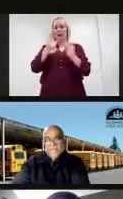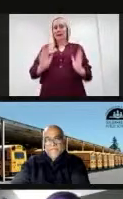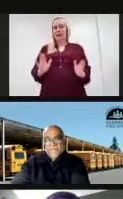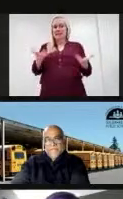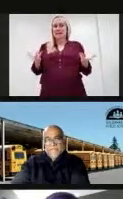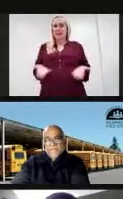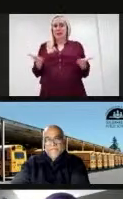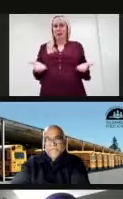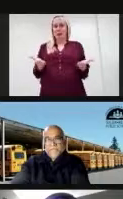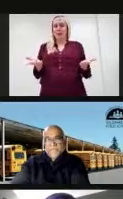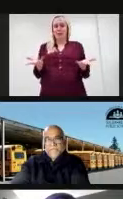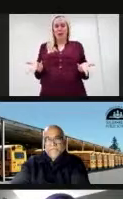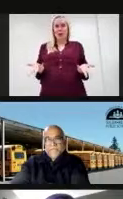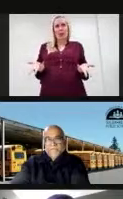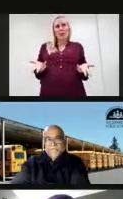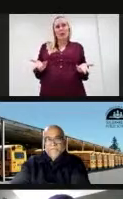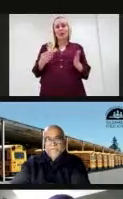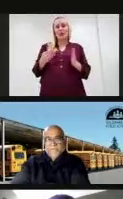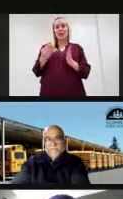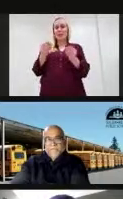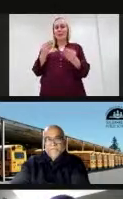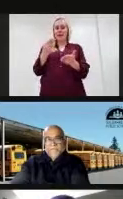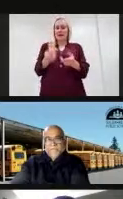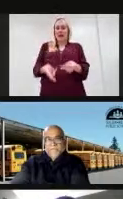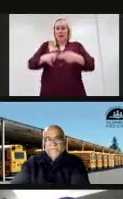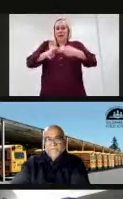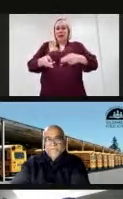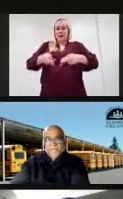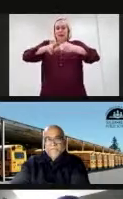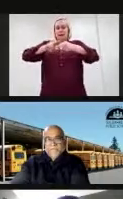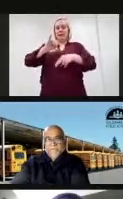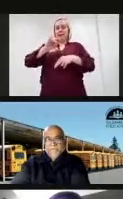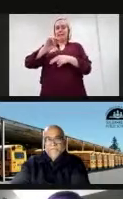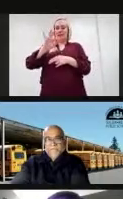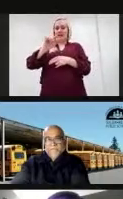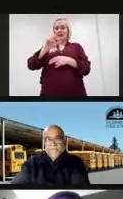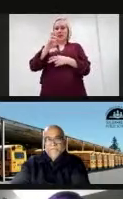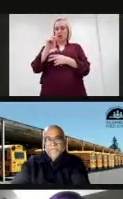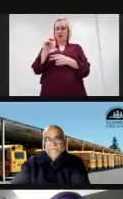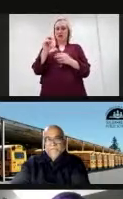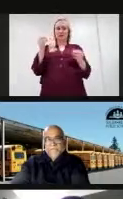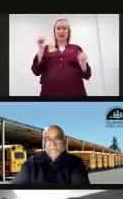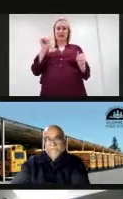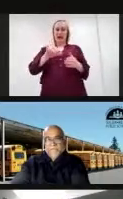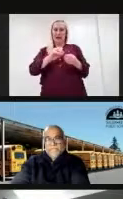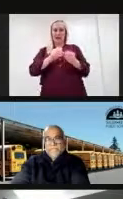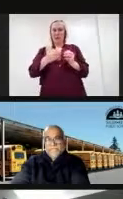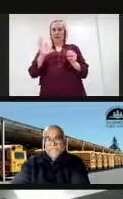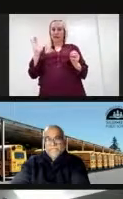with, you know, the inflation and everything. It's just a little scary for me.